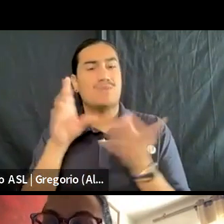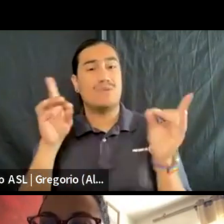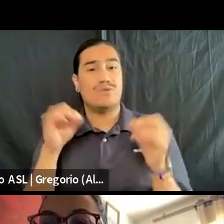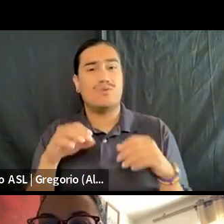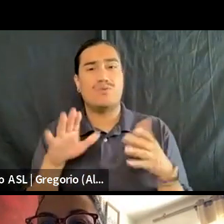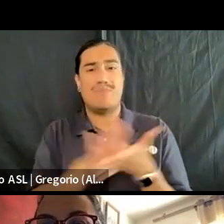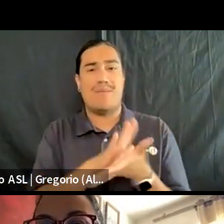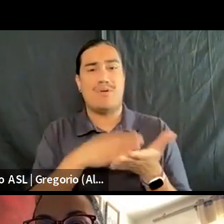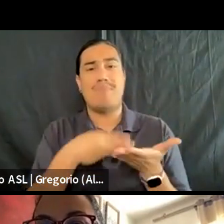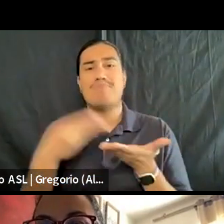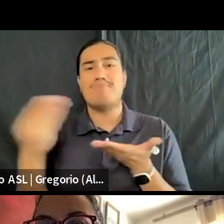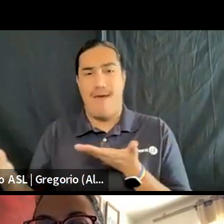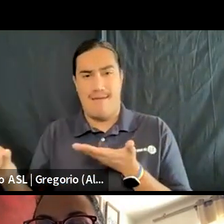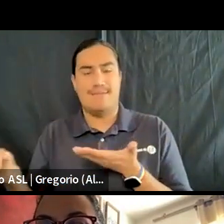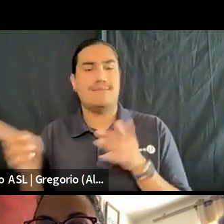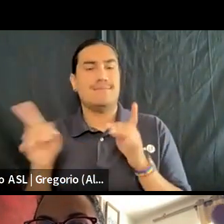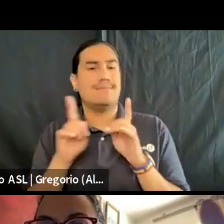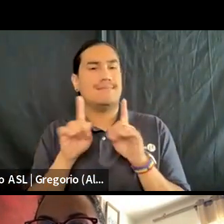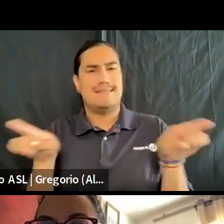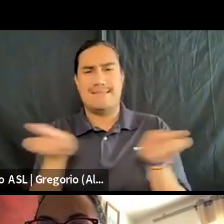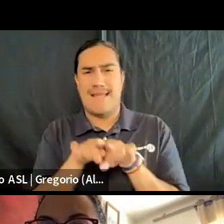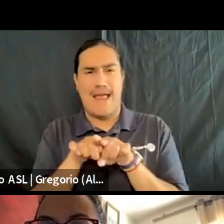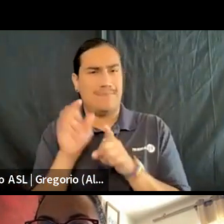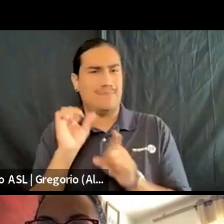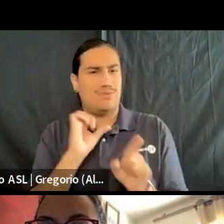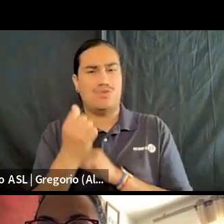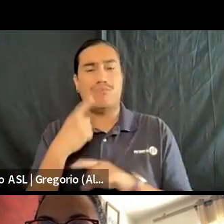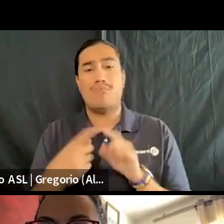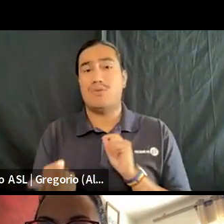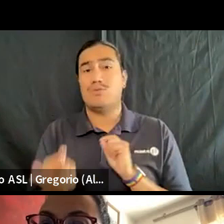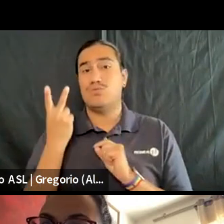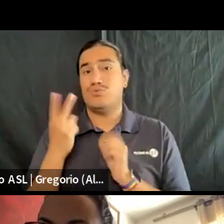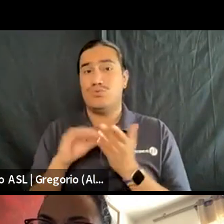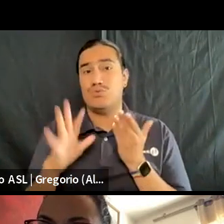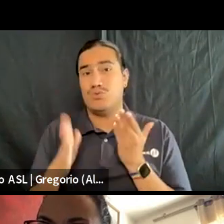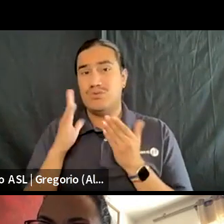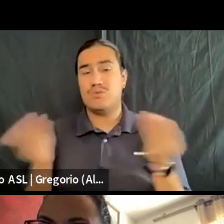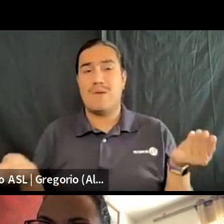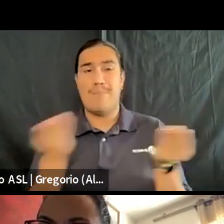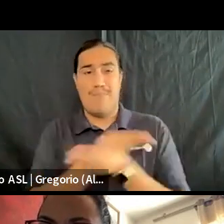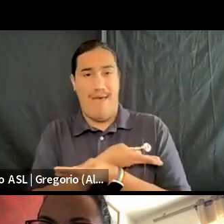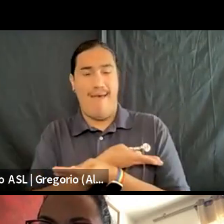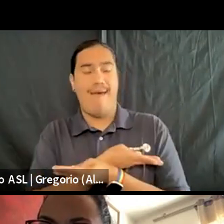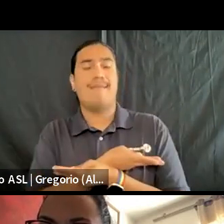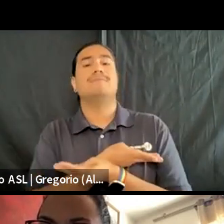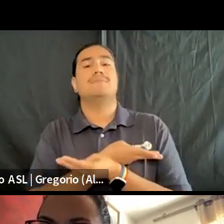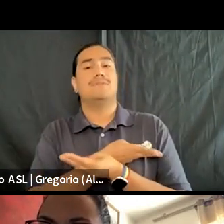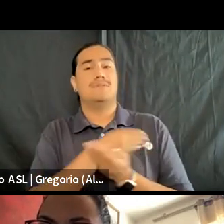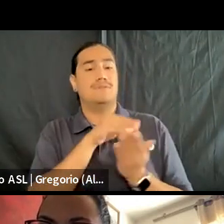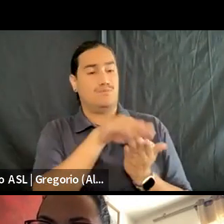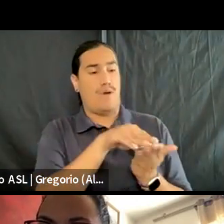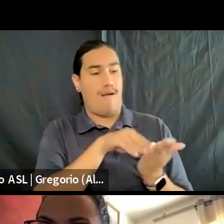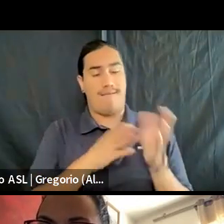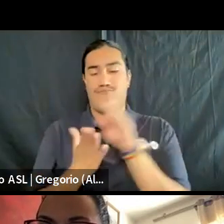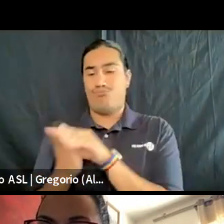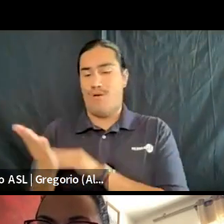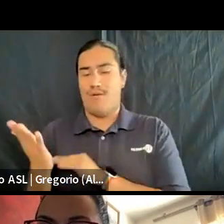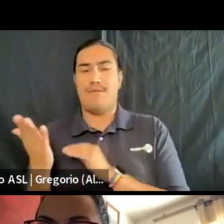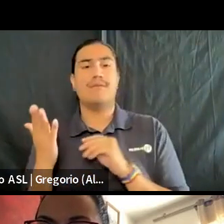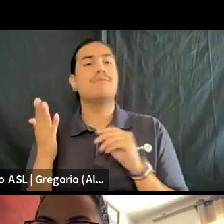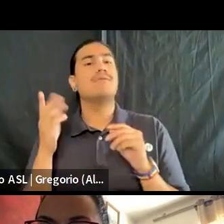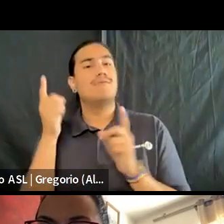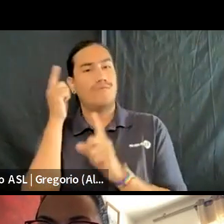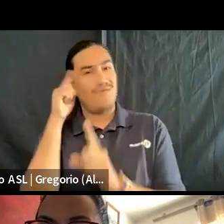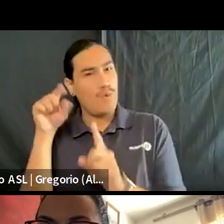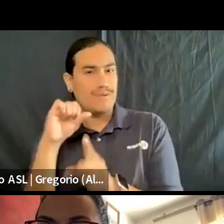Same situation, but it's two students passing the paper back and forth, and they writing to a situation. And then